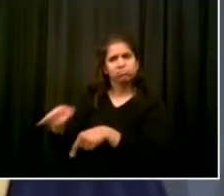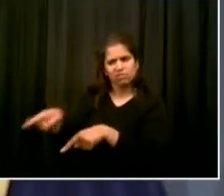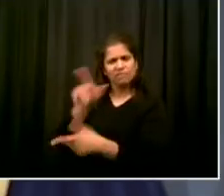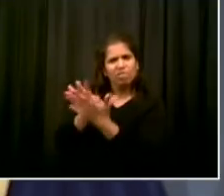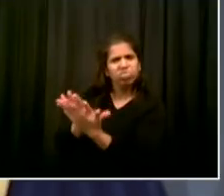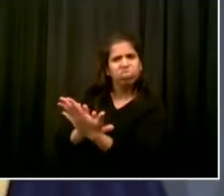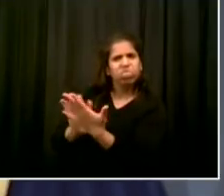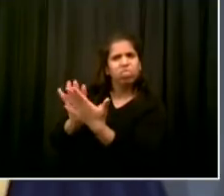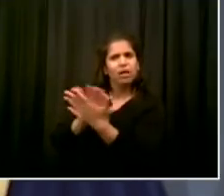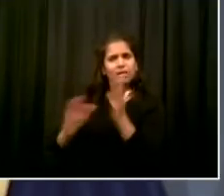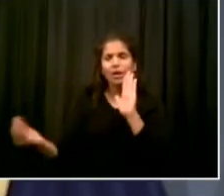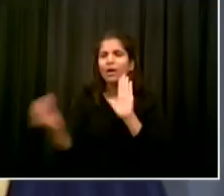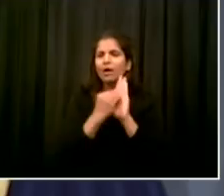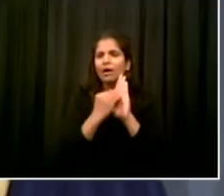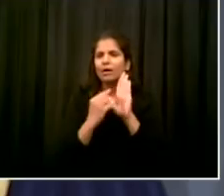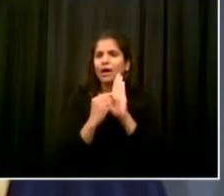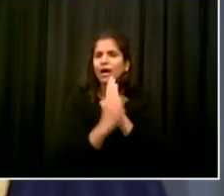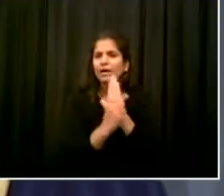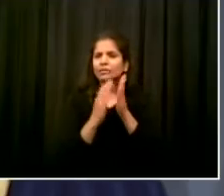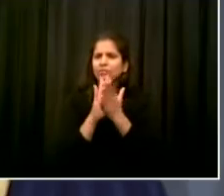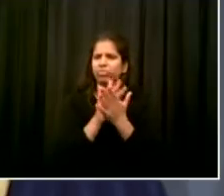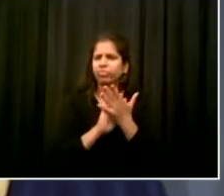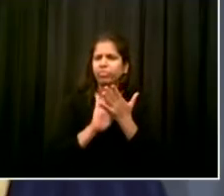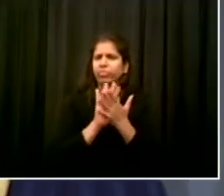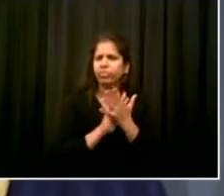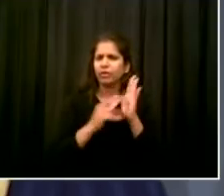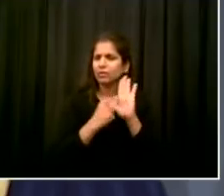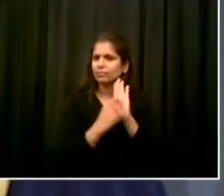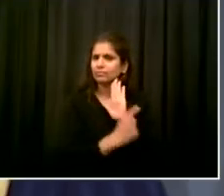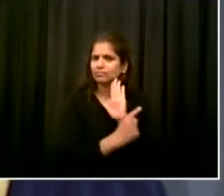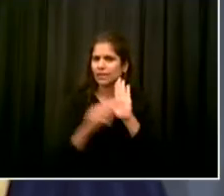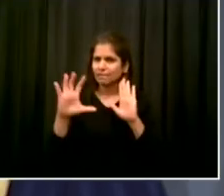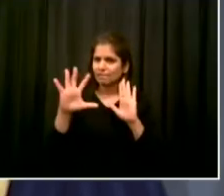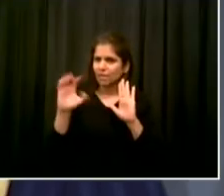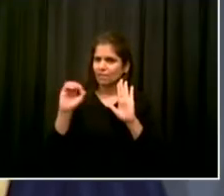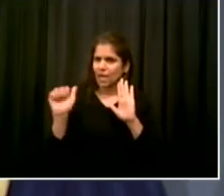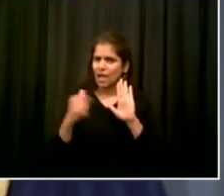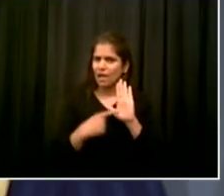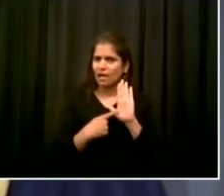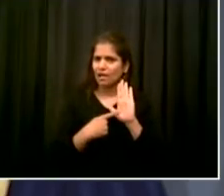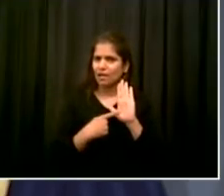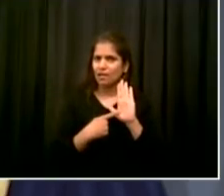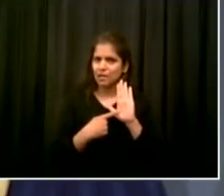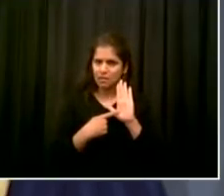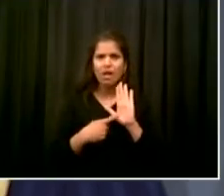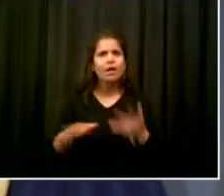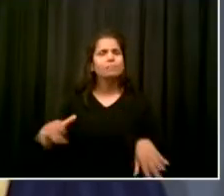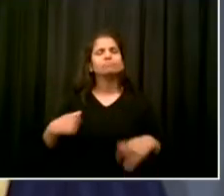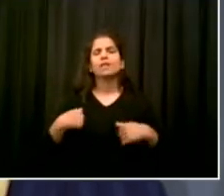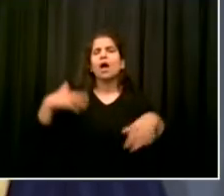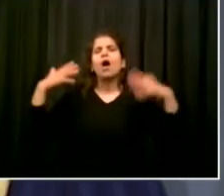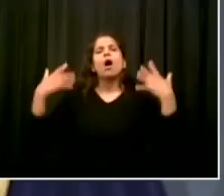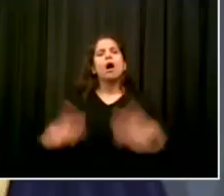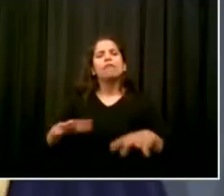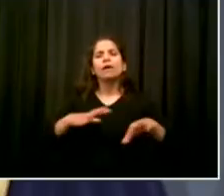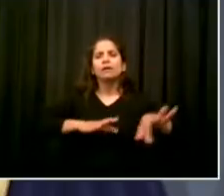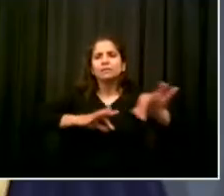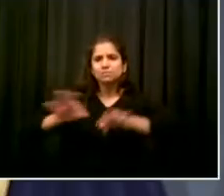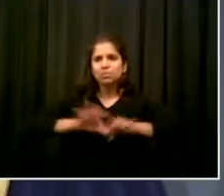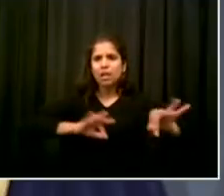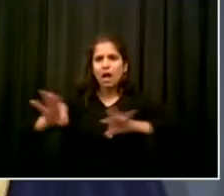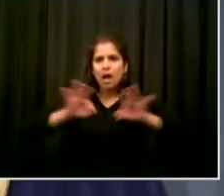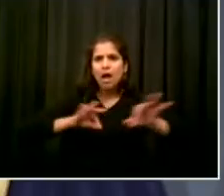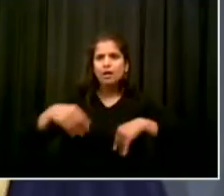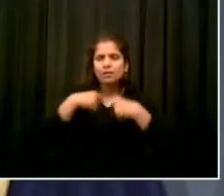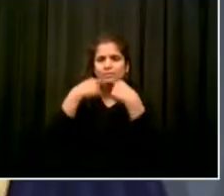time, Zachary Carter, highly respected legal mind, the guy who prosecuted the Abner Louima case, the guy